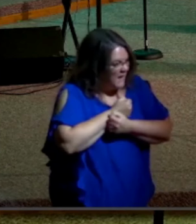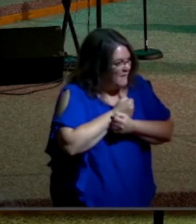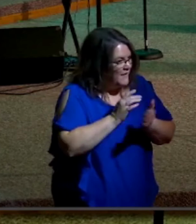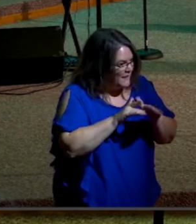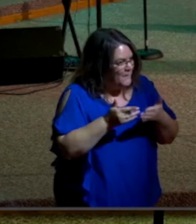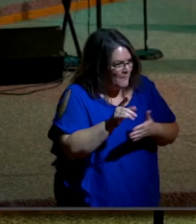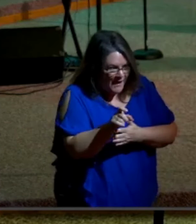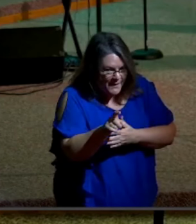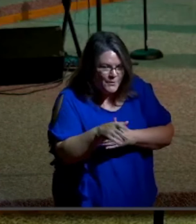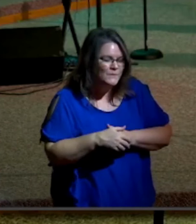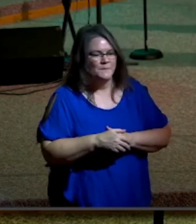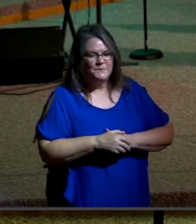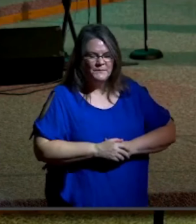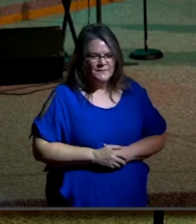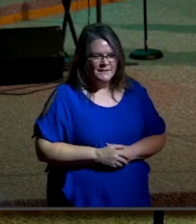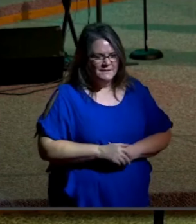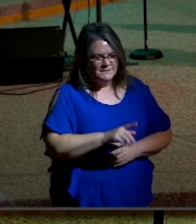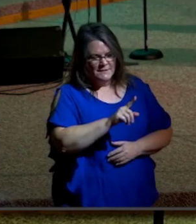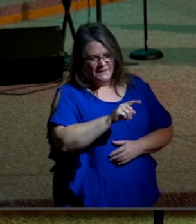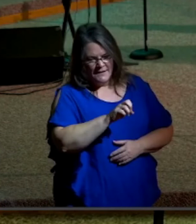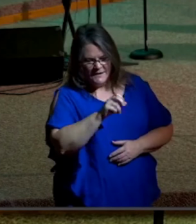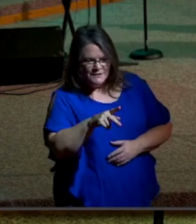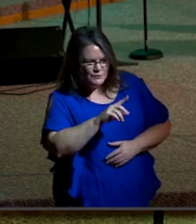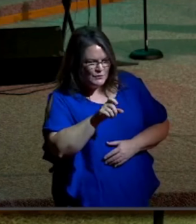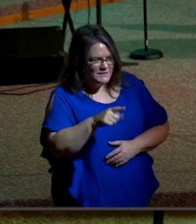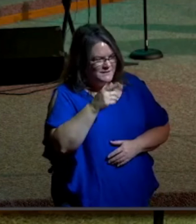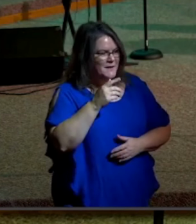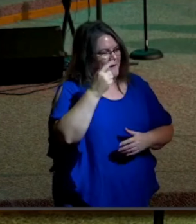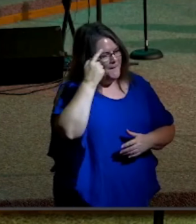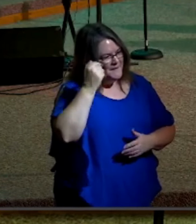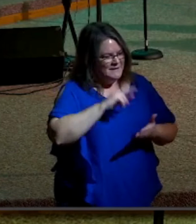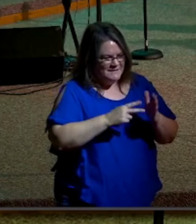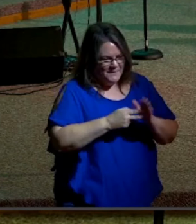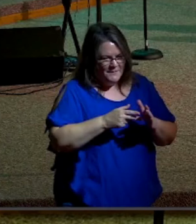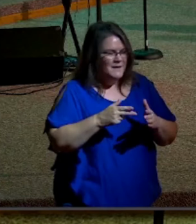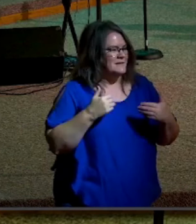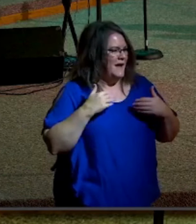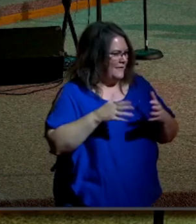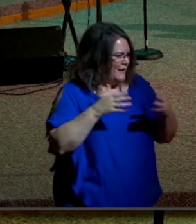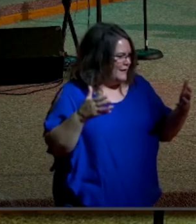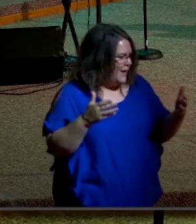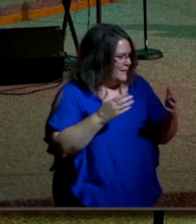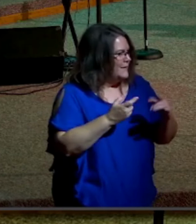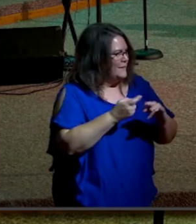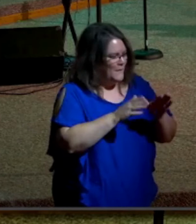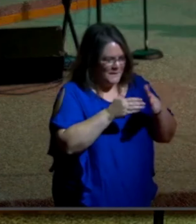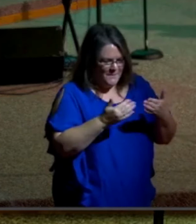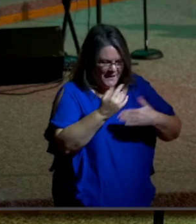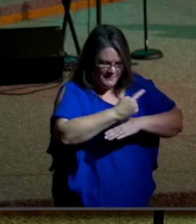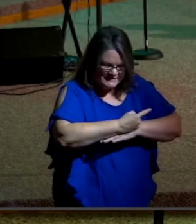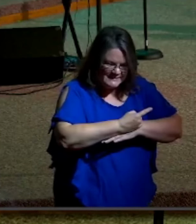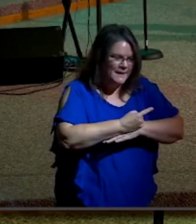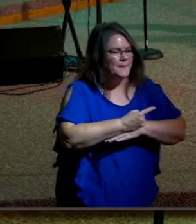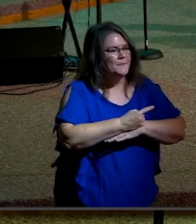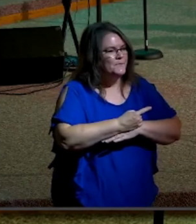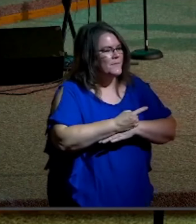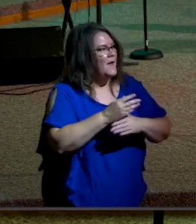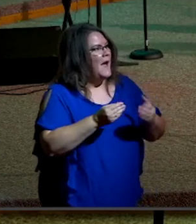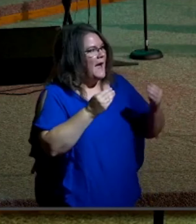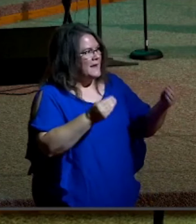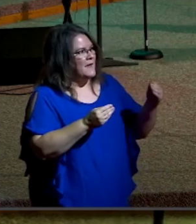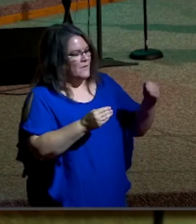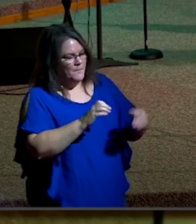it's kind of a trick question because that means I've got a lot of Bible to give you, okay? When I read, I gave the media team my slides the other day,